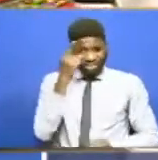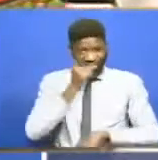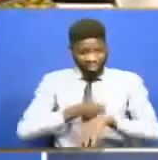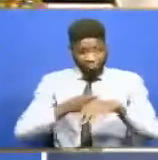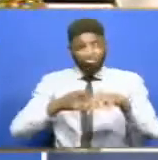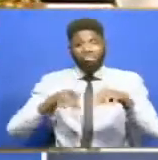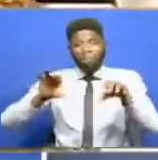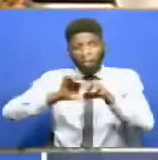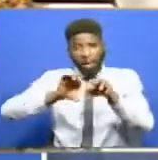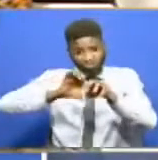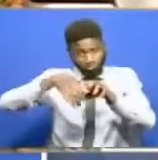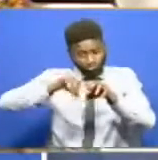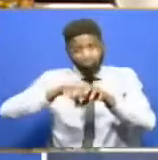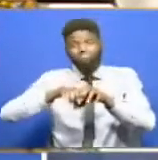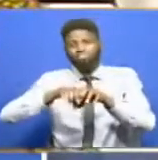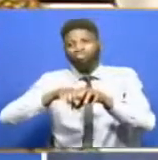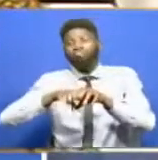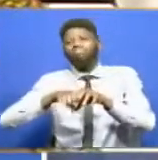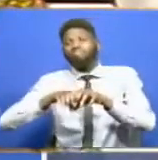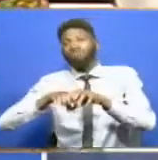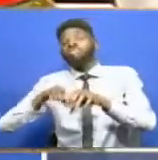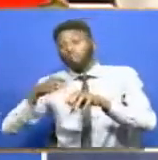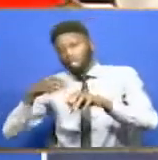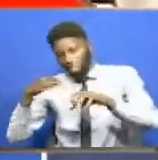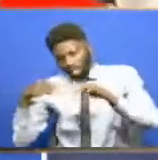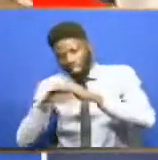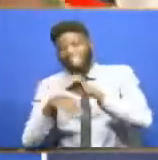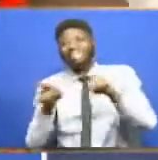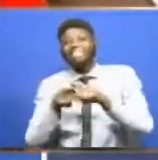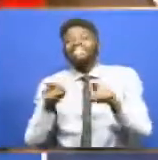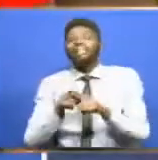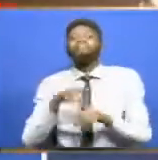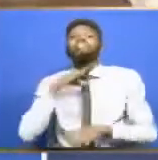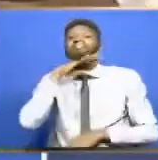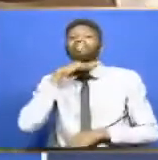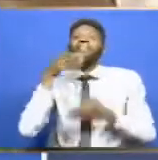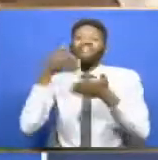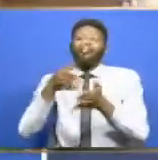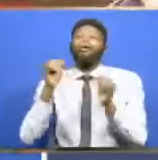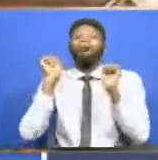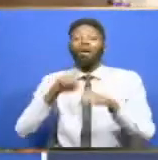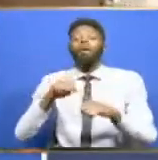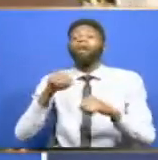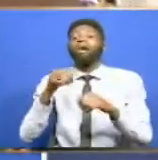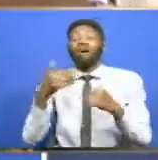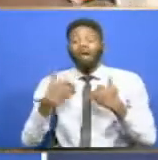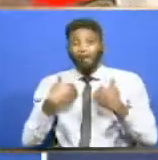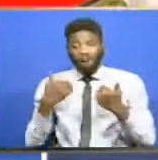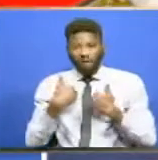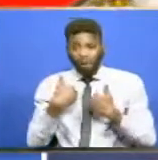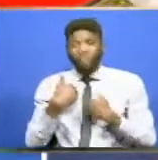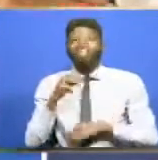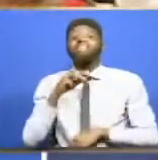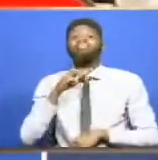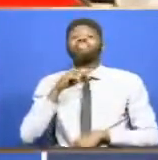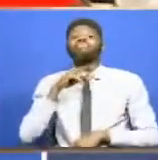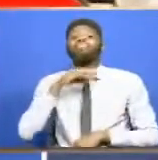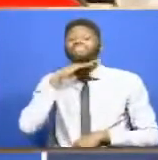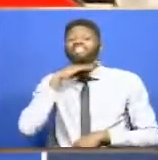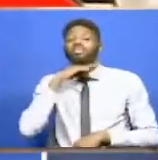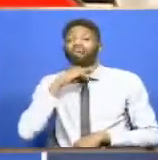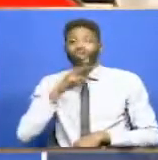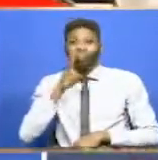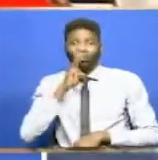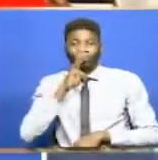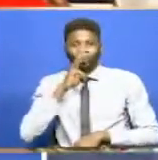the pipes end up going through the sewer lines. So you can be jumping over a sewer line, and inside that